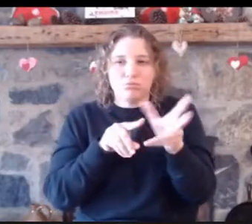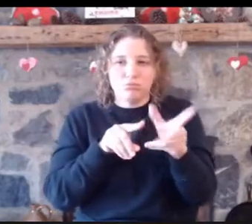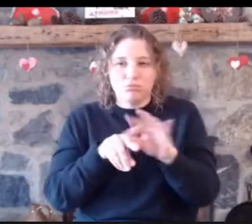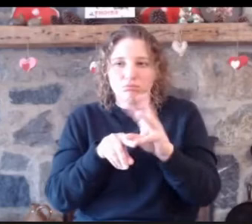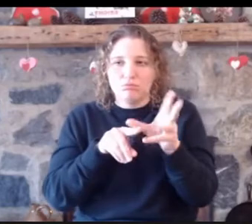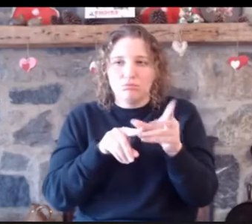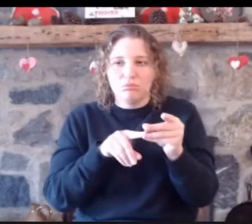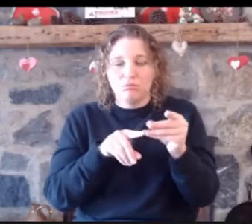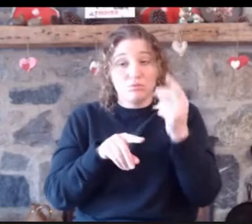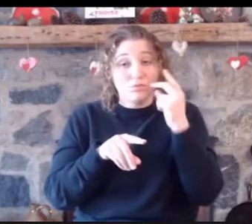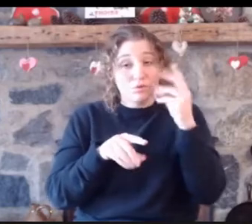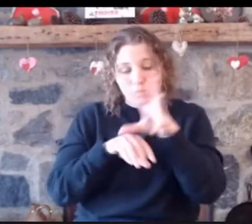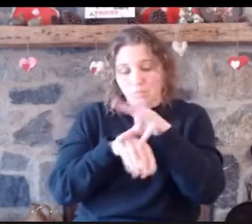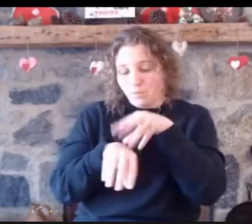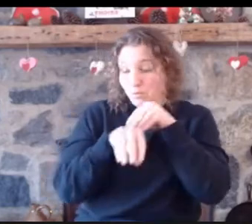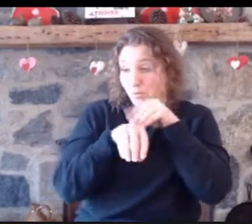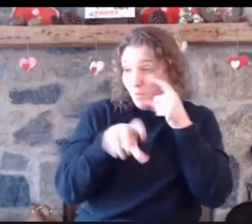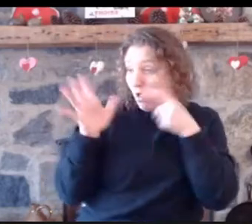squid.